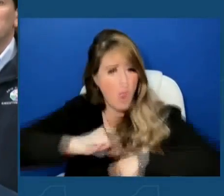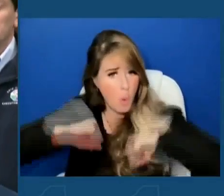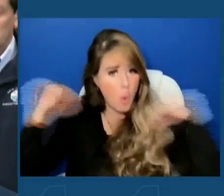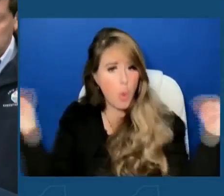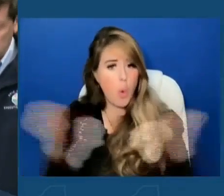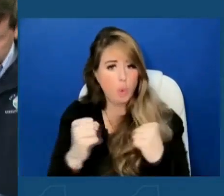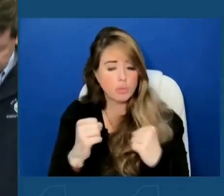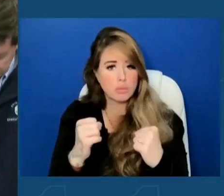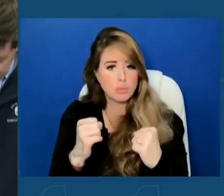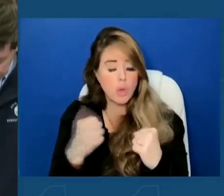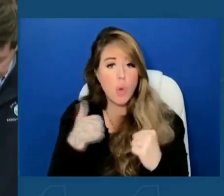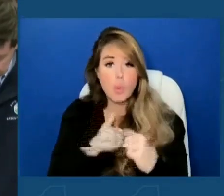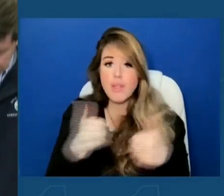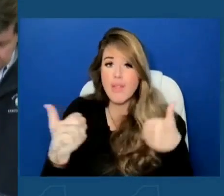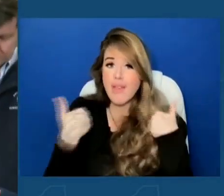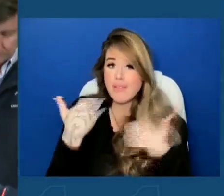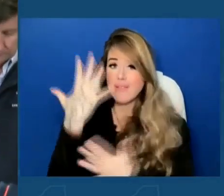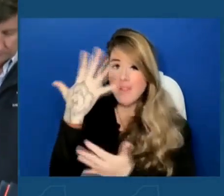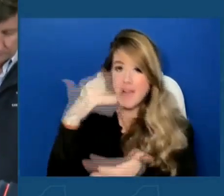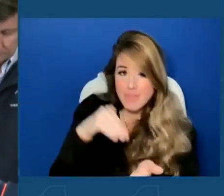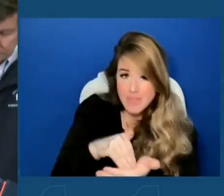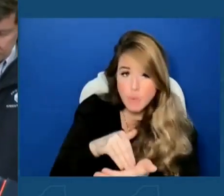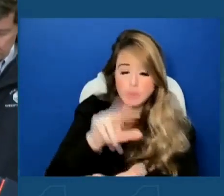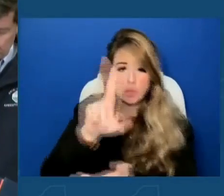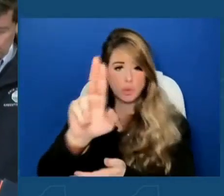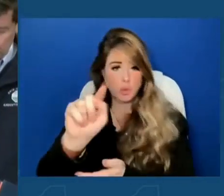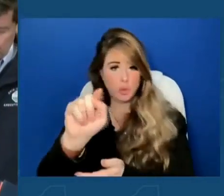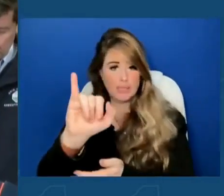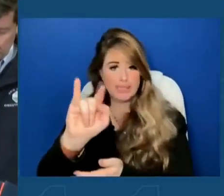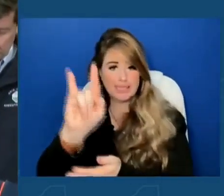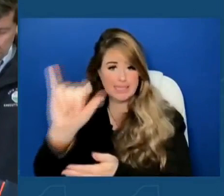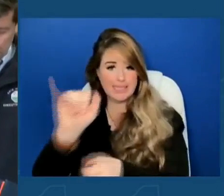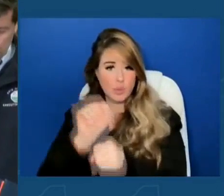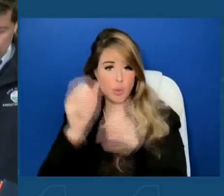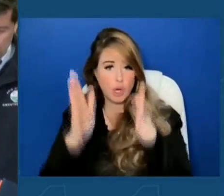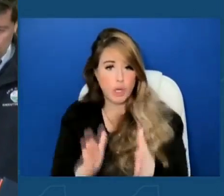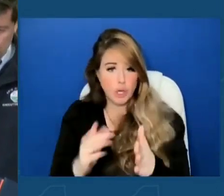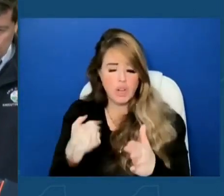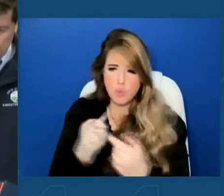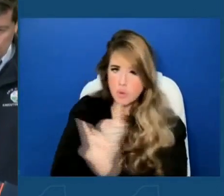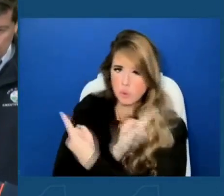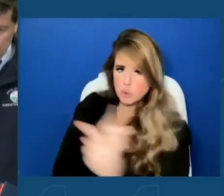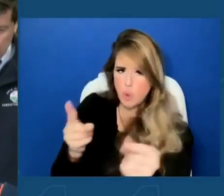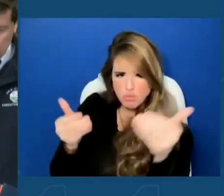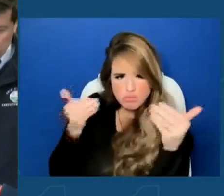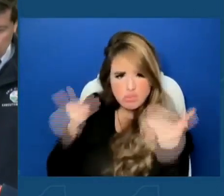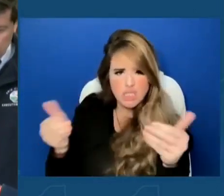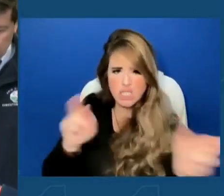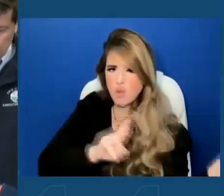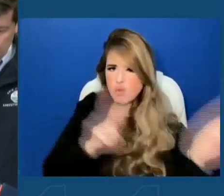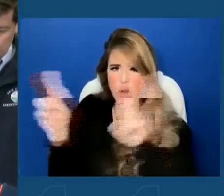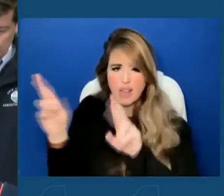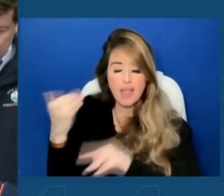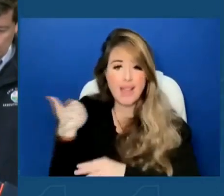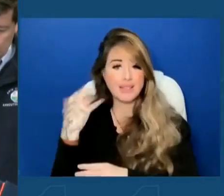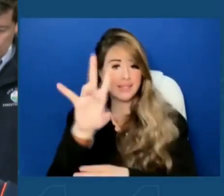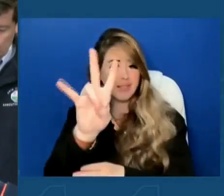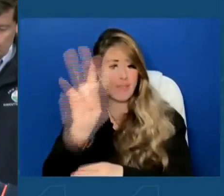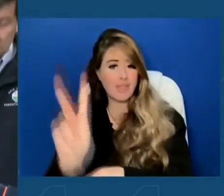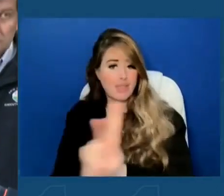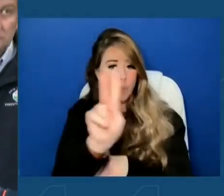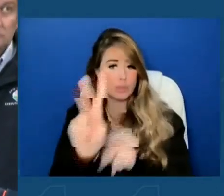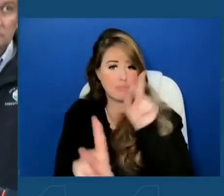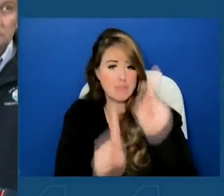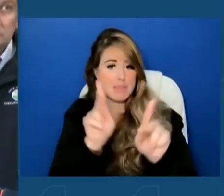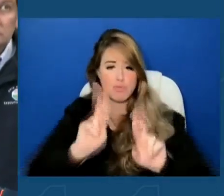state 5,000 utility workers. We told them to ramp it up. We had 7,000 utility workers deployed, ready to go